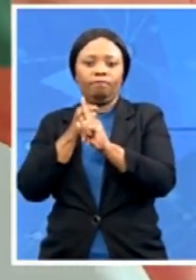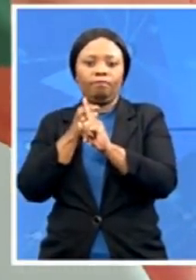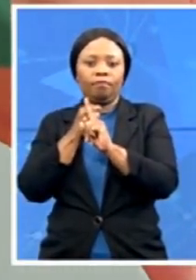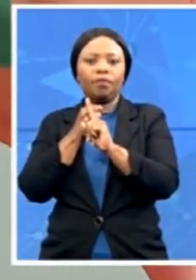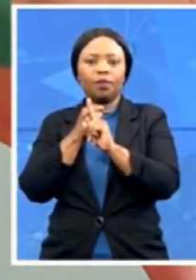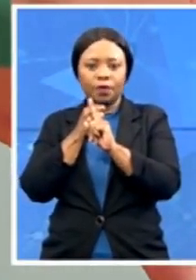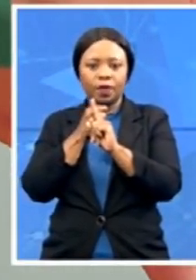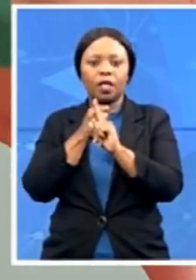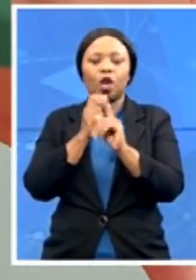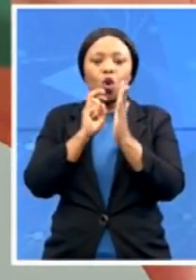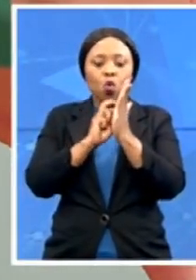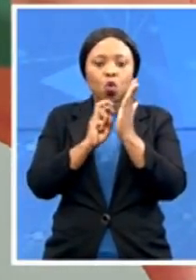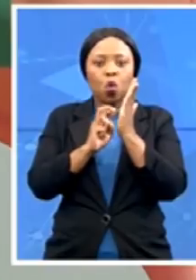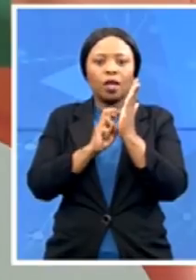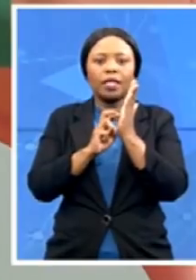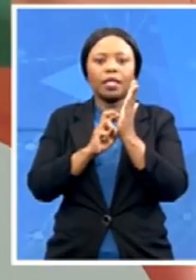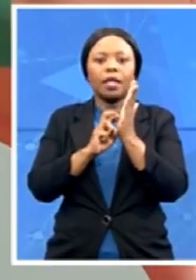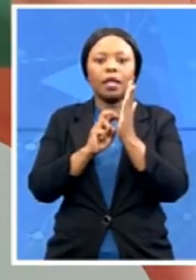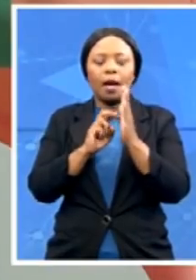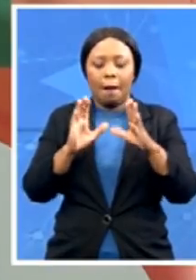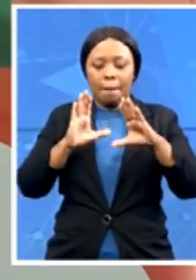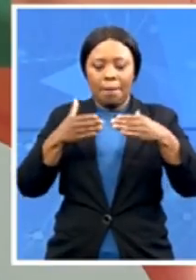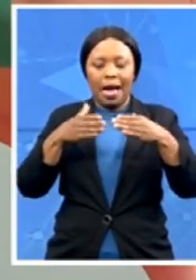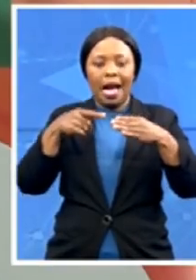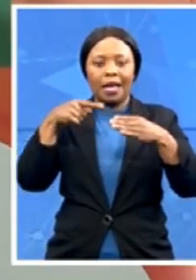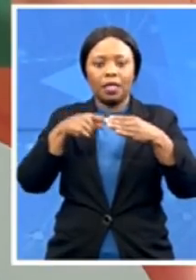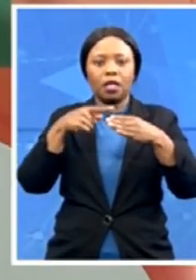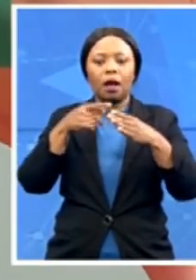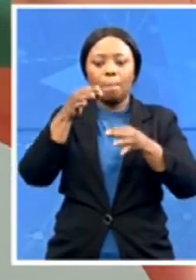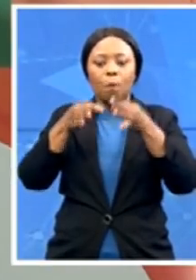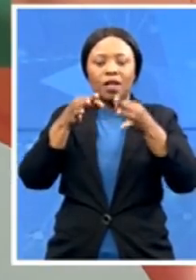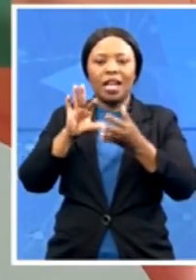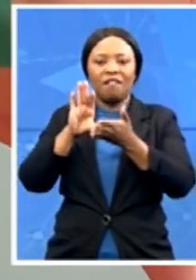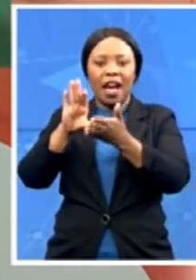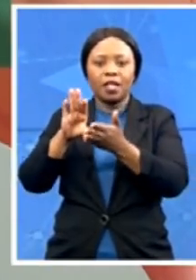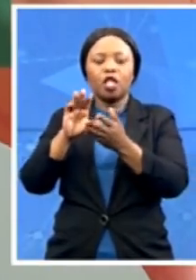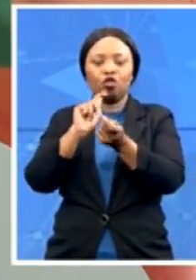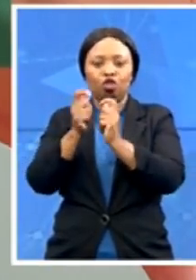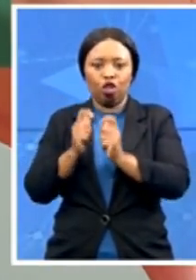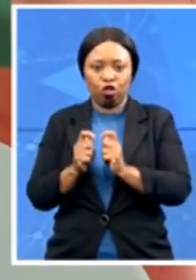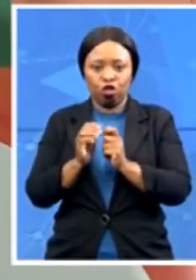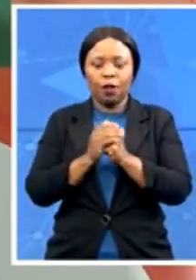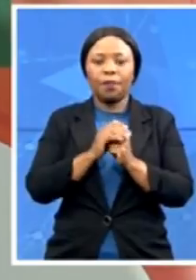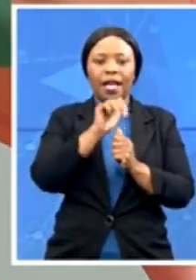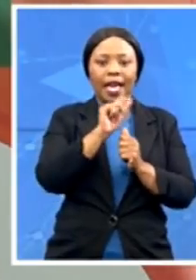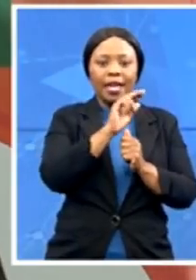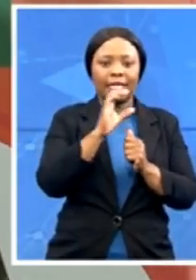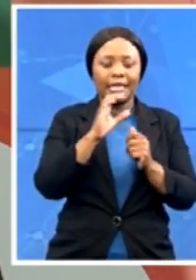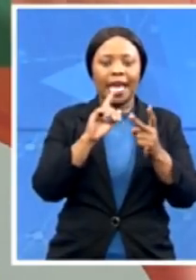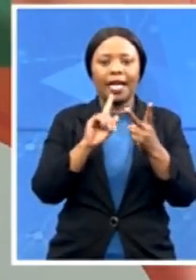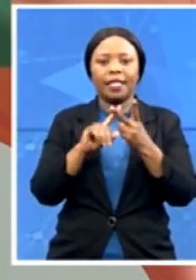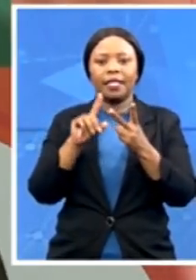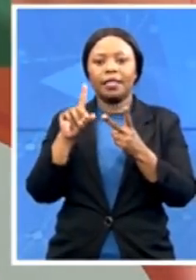funding. The ANC and Democratic Movement dug in their heels